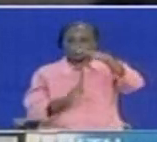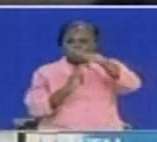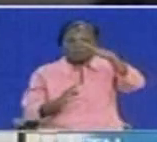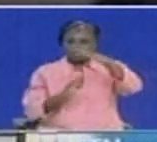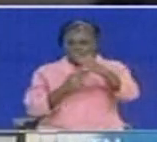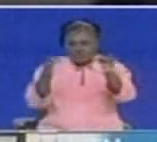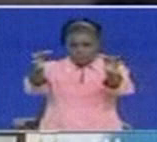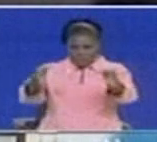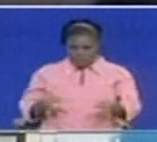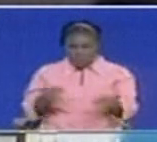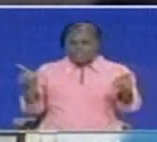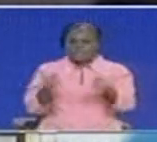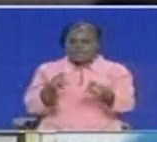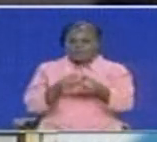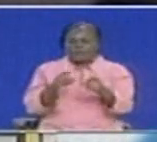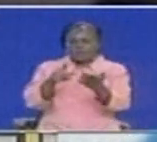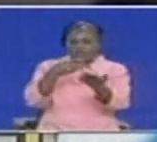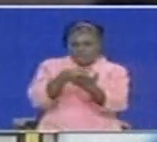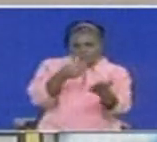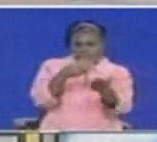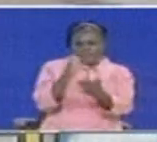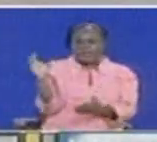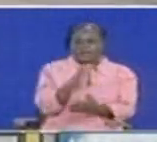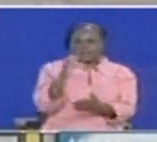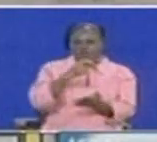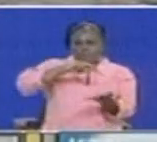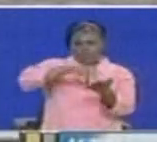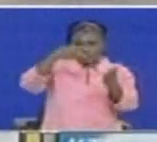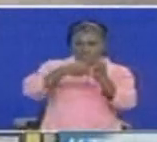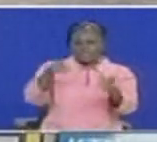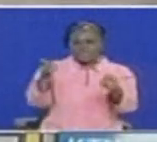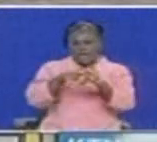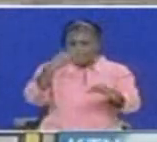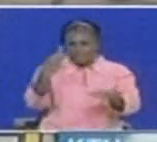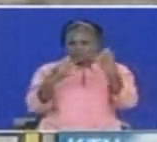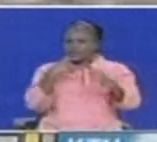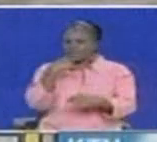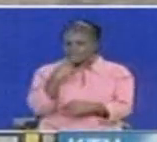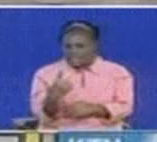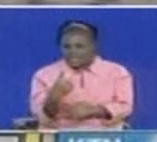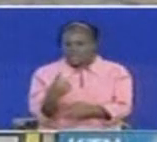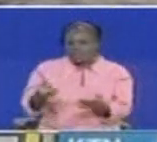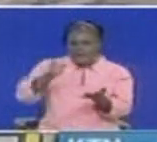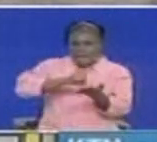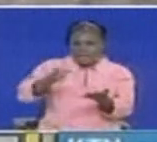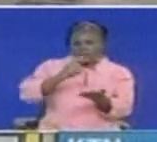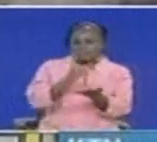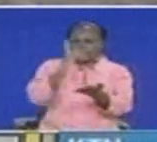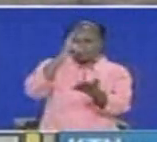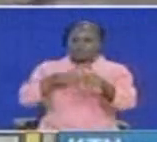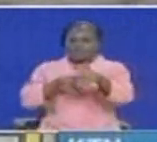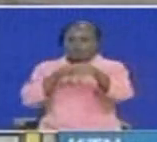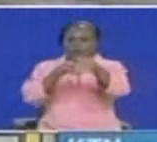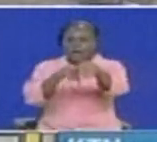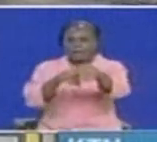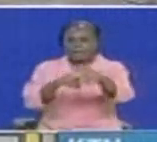deficit, coupled with high borrowing to finance the capital-intensive projects, analysts add will continue to hurt the currency going forward.